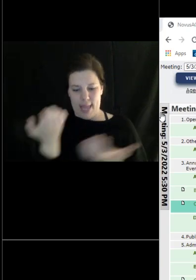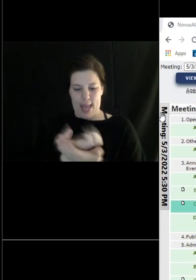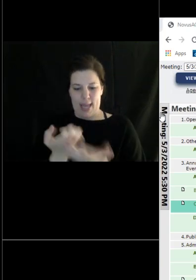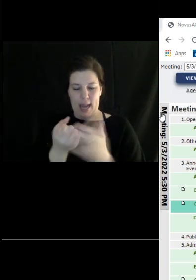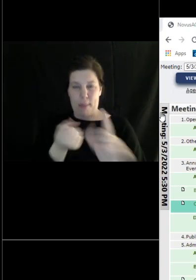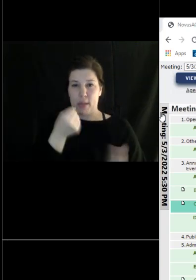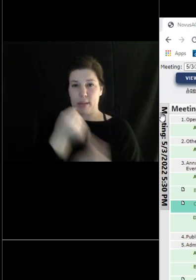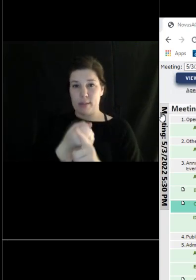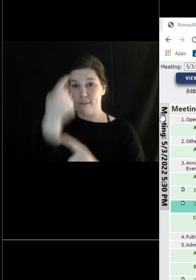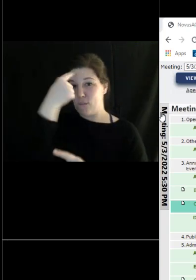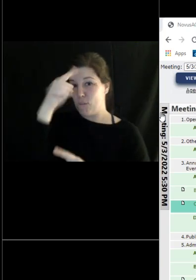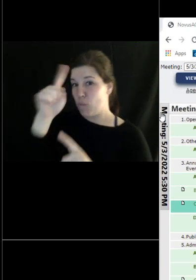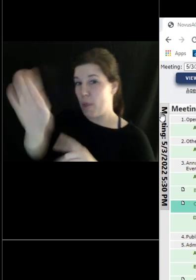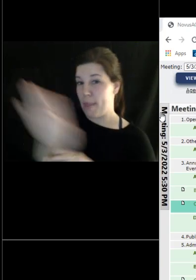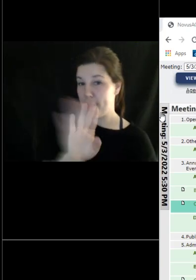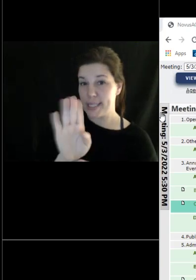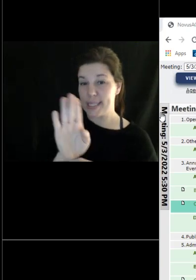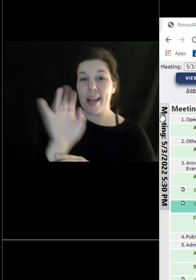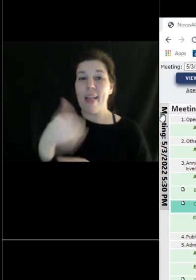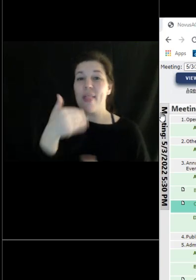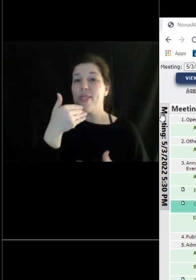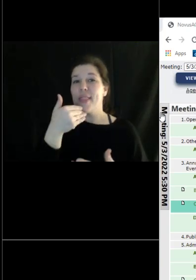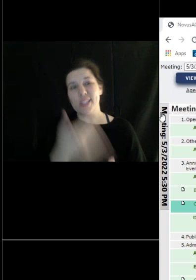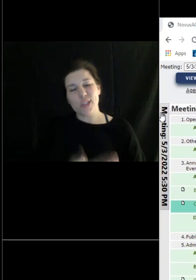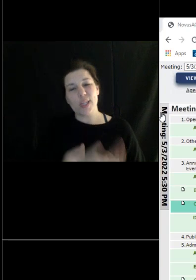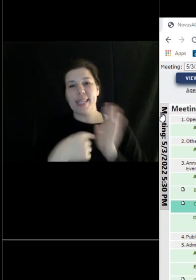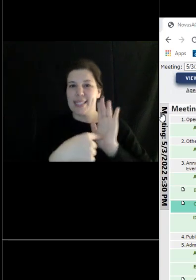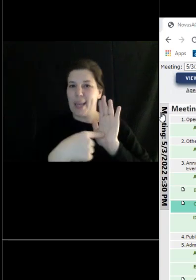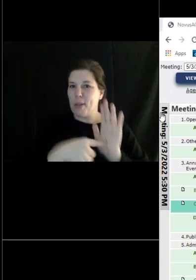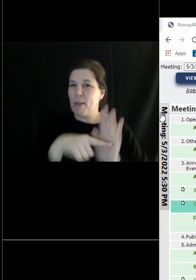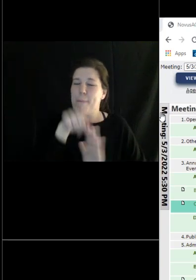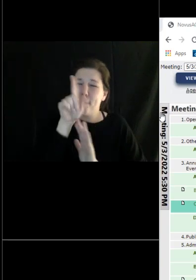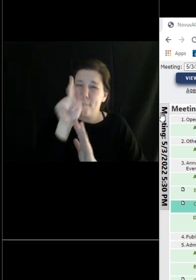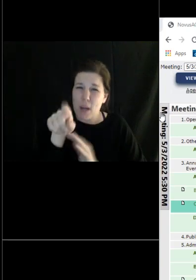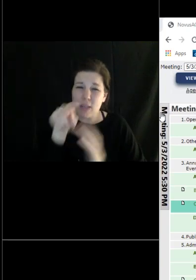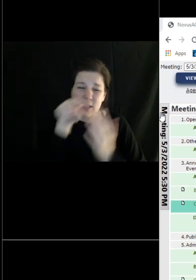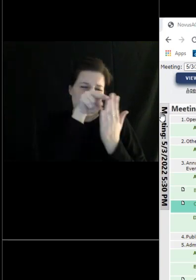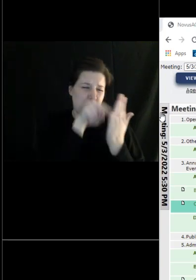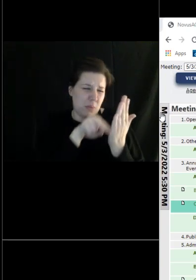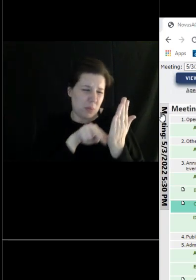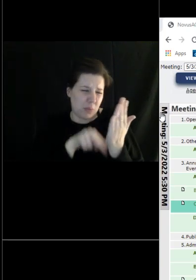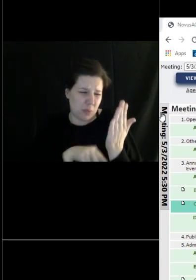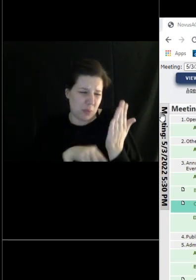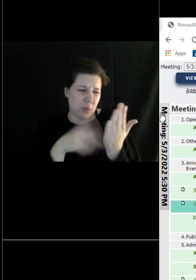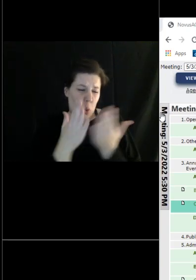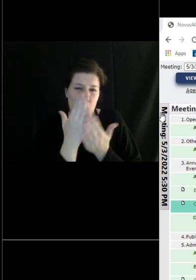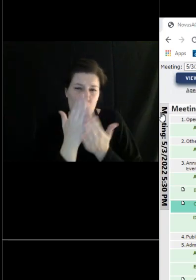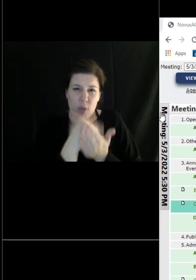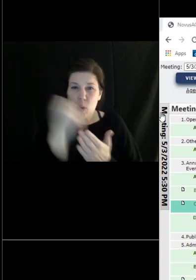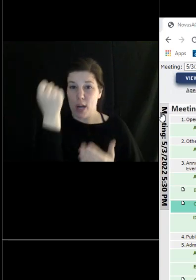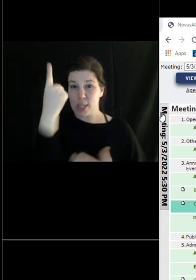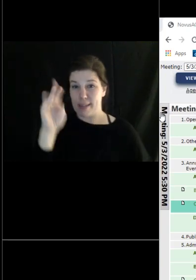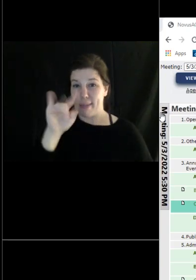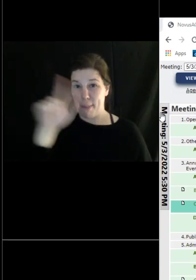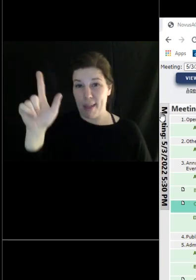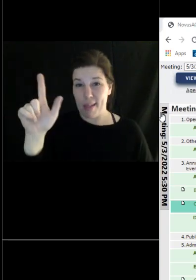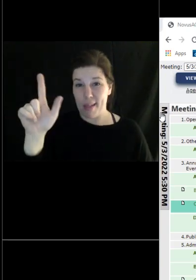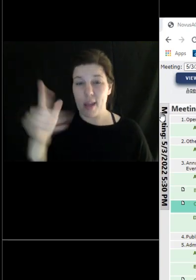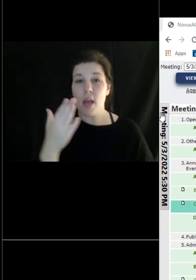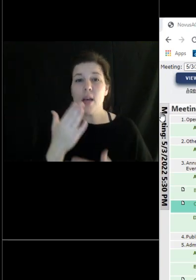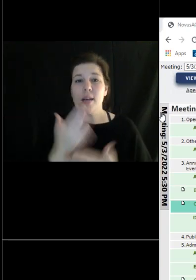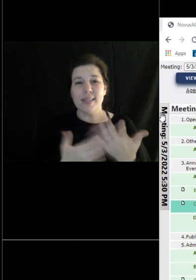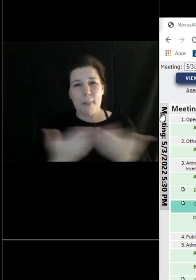this is a great example of the devil's in the details. You've got to read the bill. There are certain things, for example, if it's budget related and you make